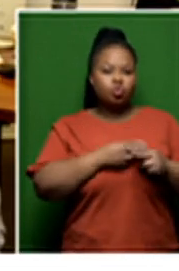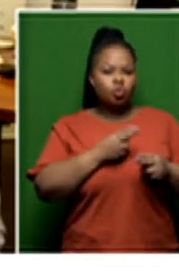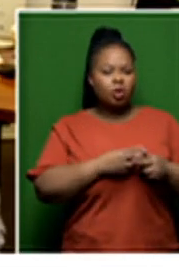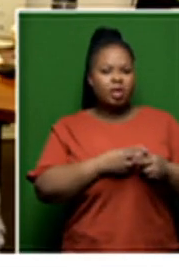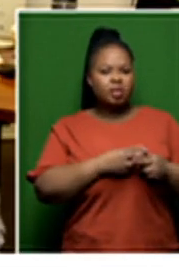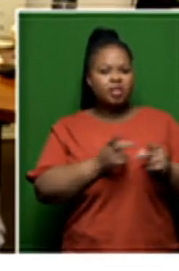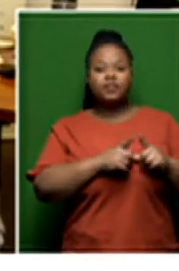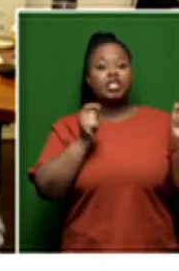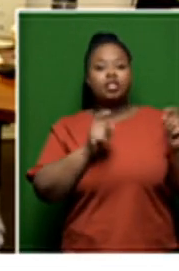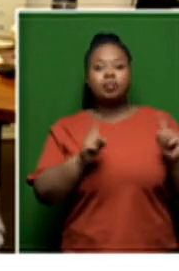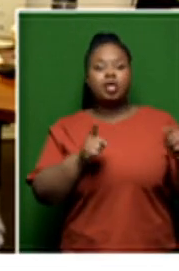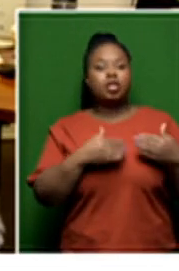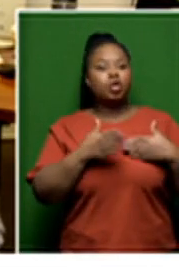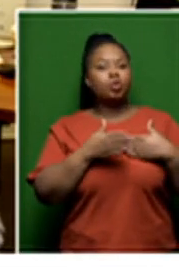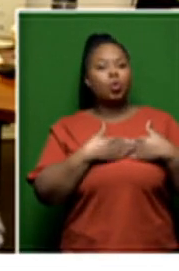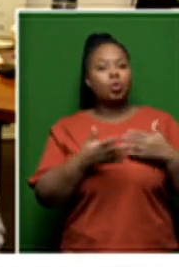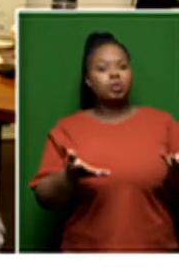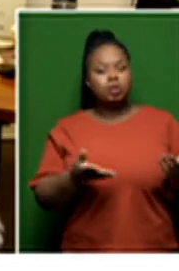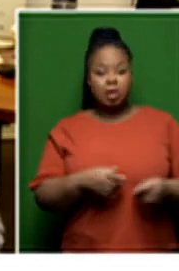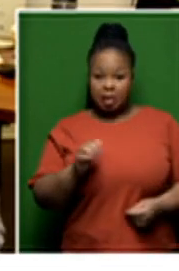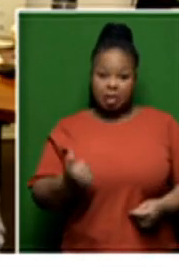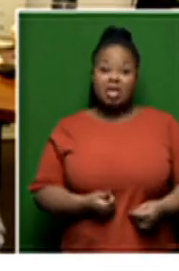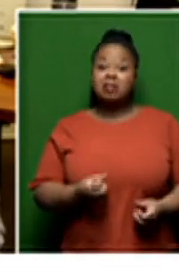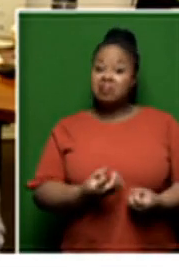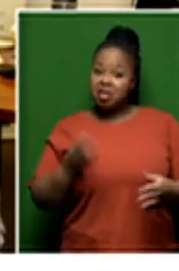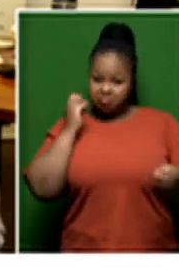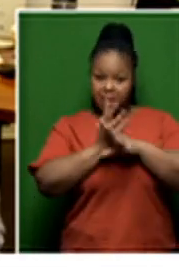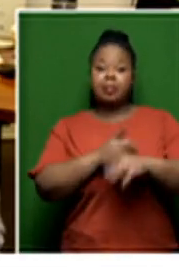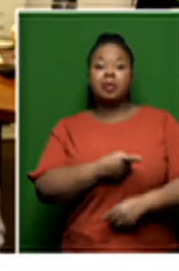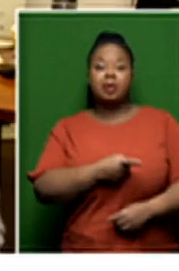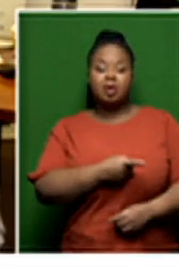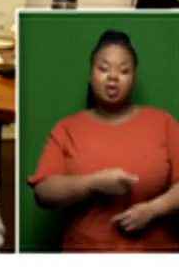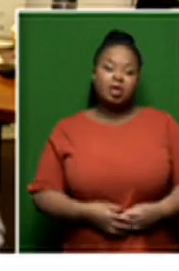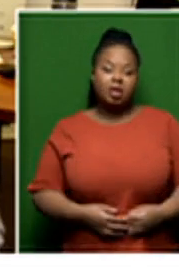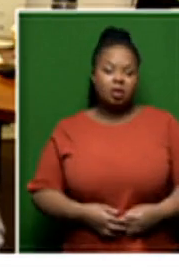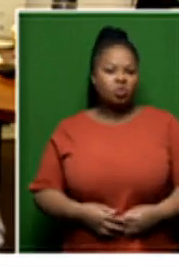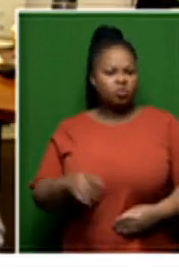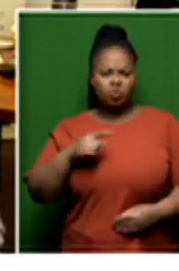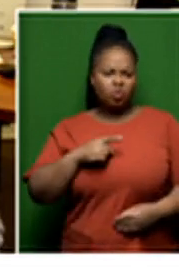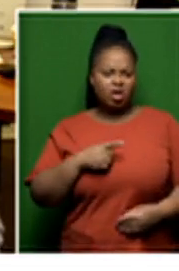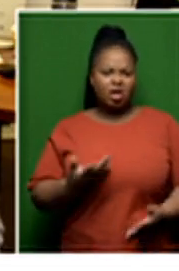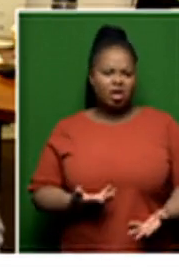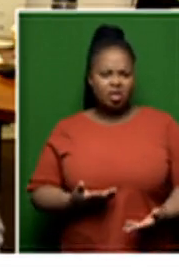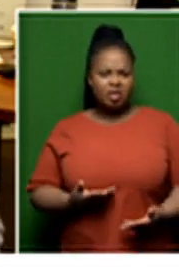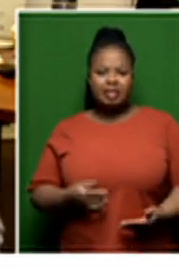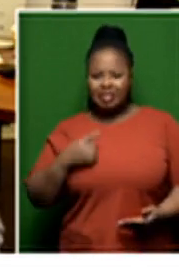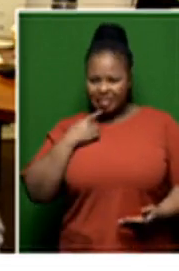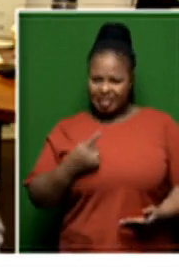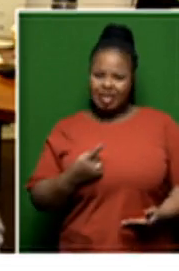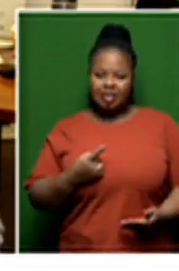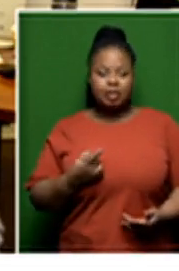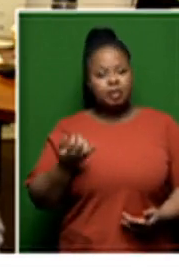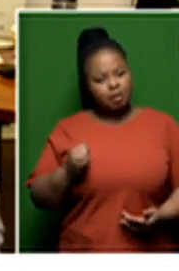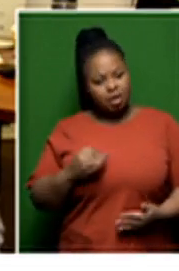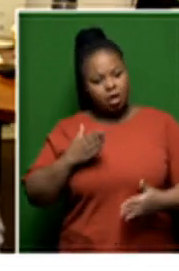without doors. And as you would know, he received quite a bit of backlash. And that prompted him to say that it